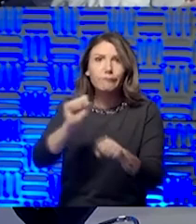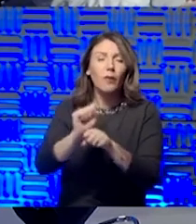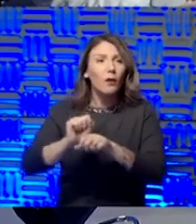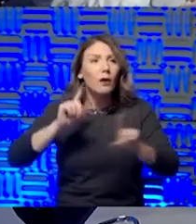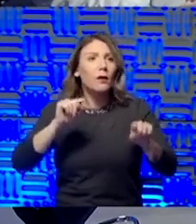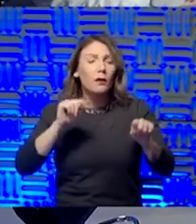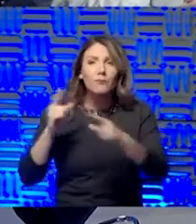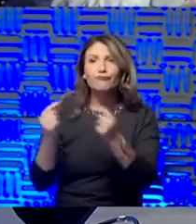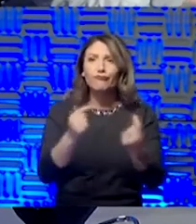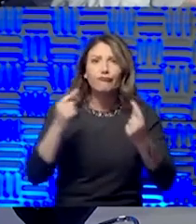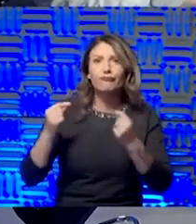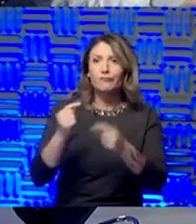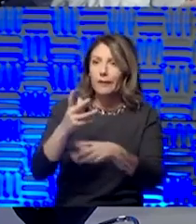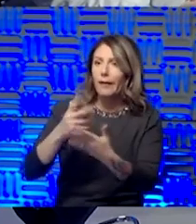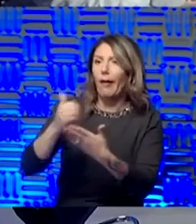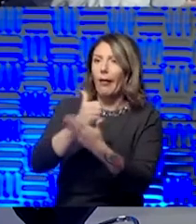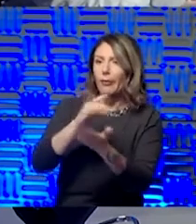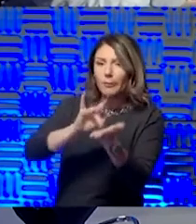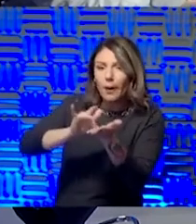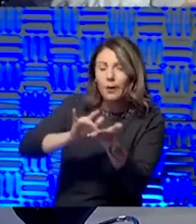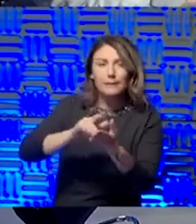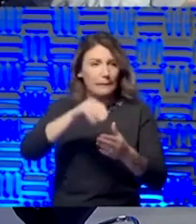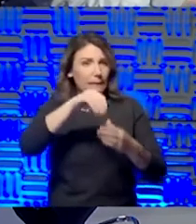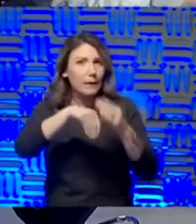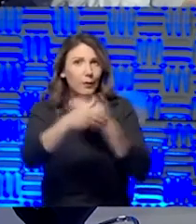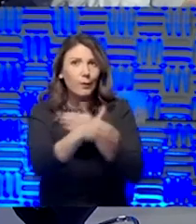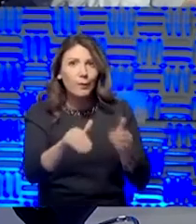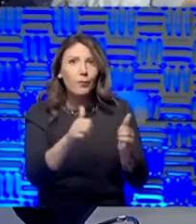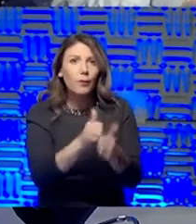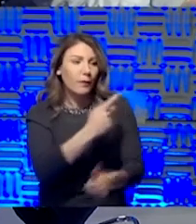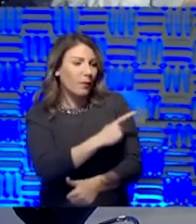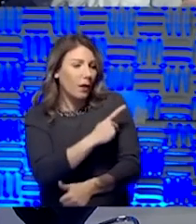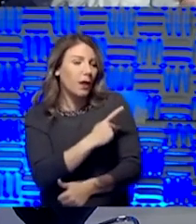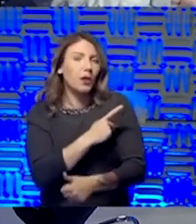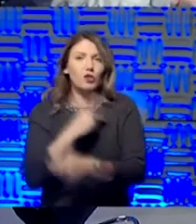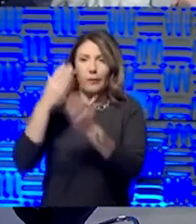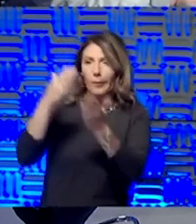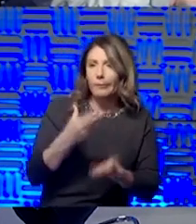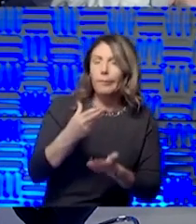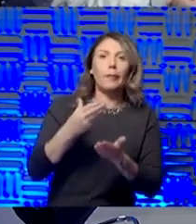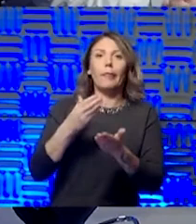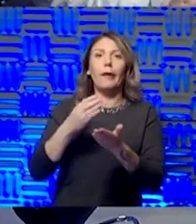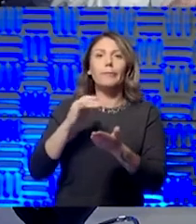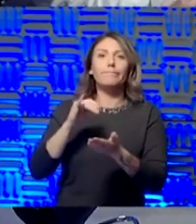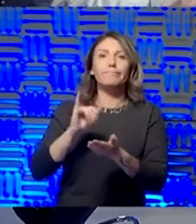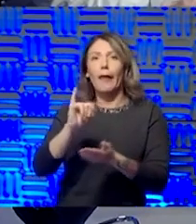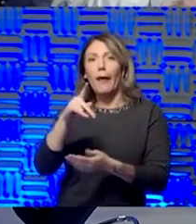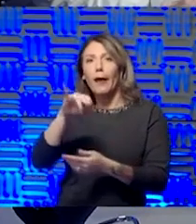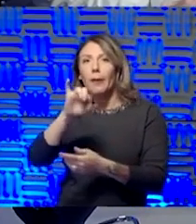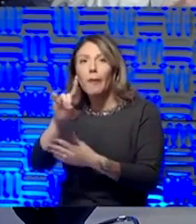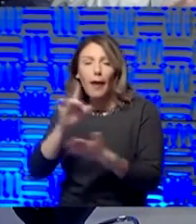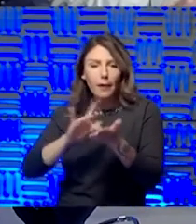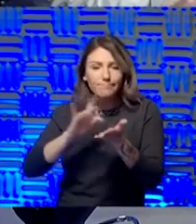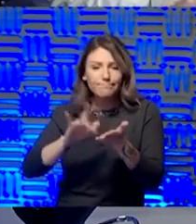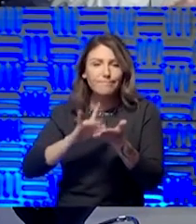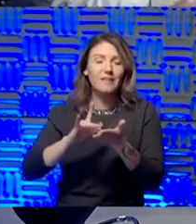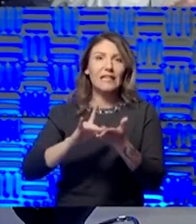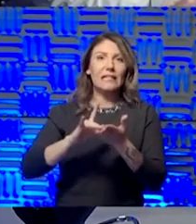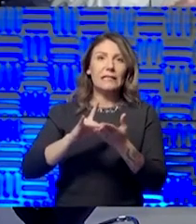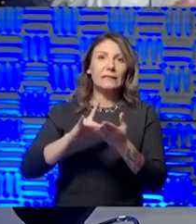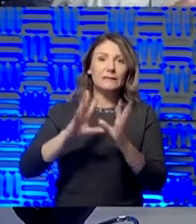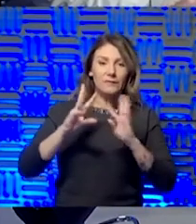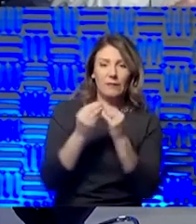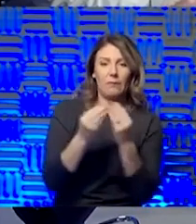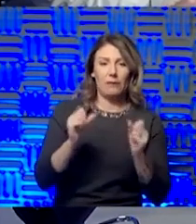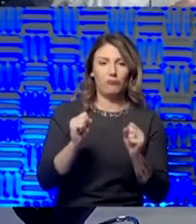medications, they were in the room with the patients. They were the ones that would bring the iPad to the room, you know, so the family could try to communicate,